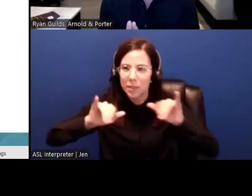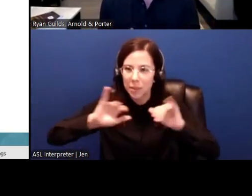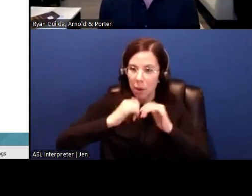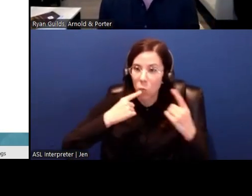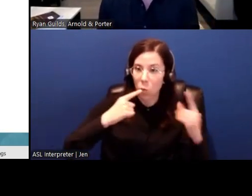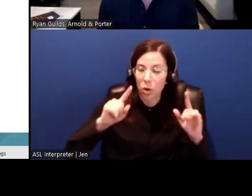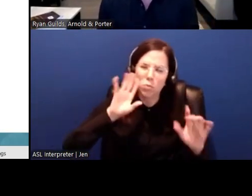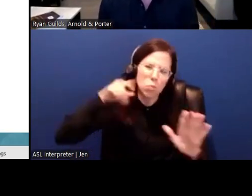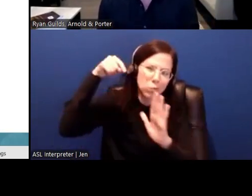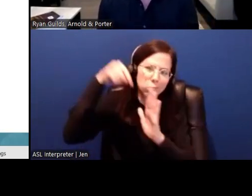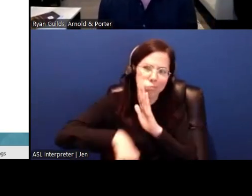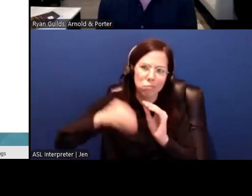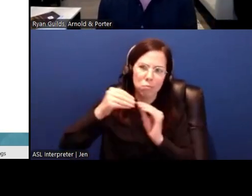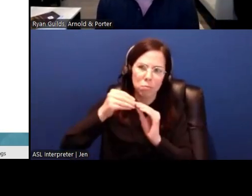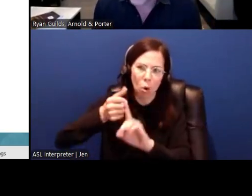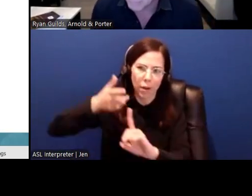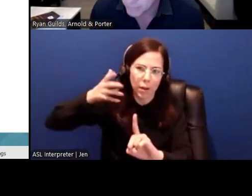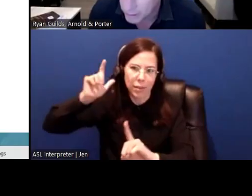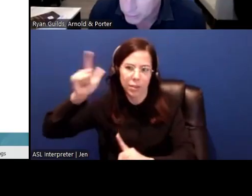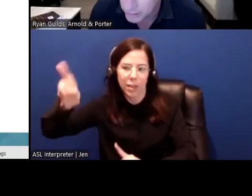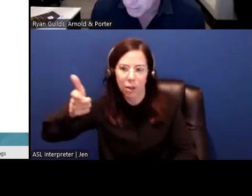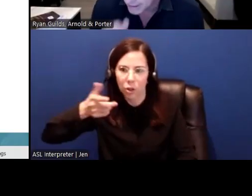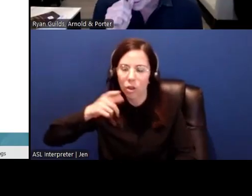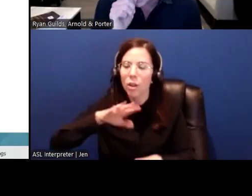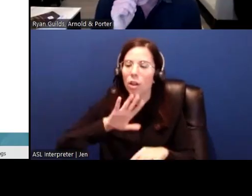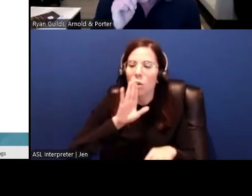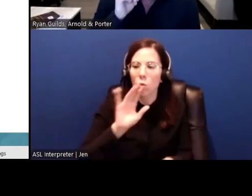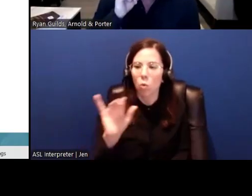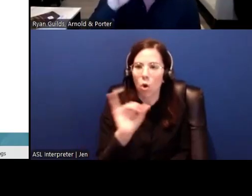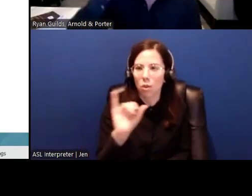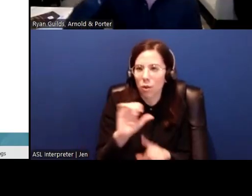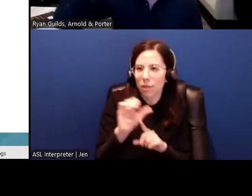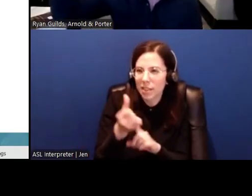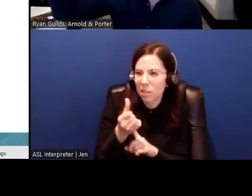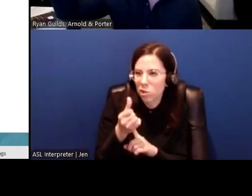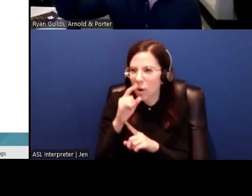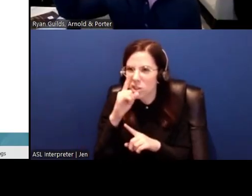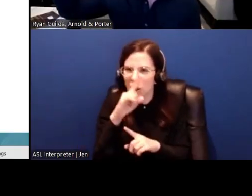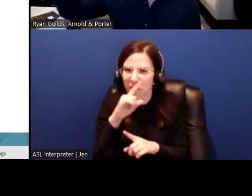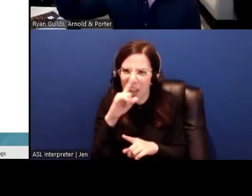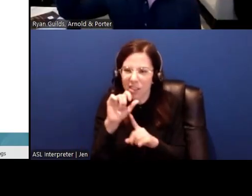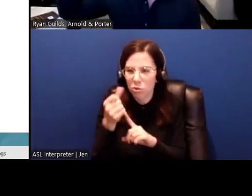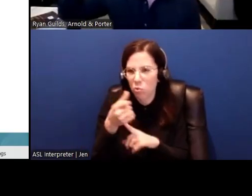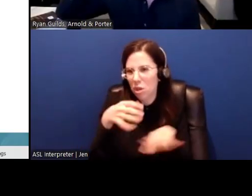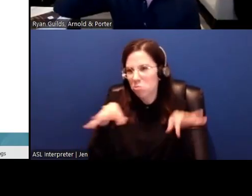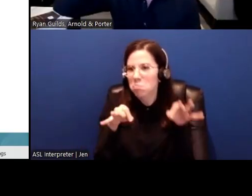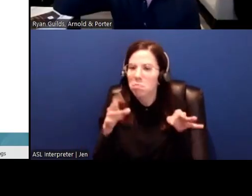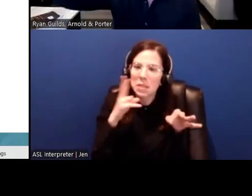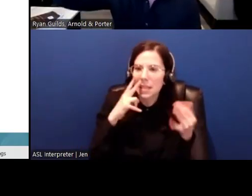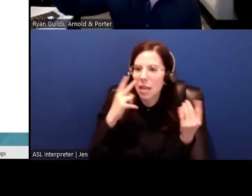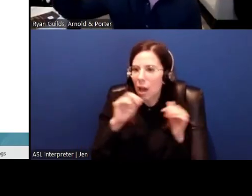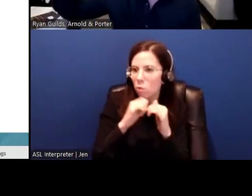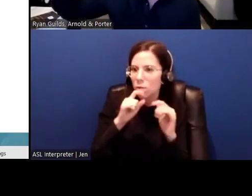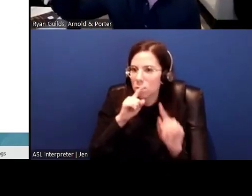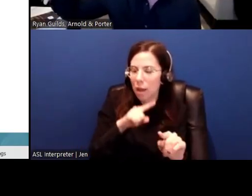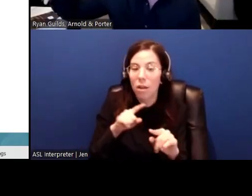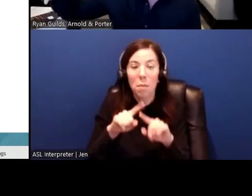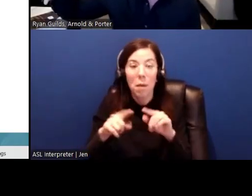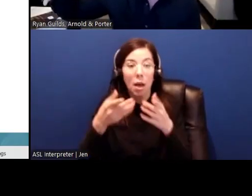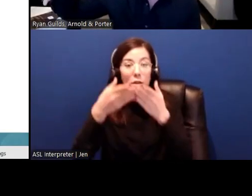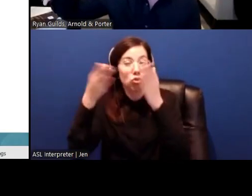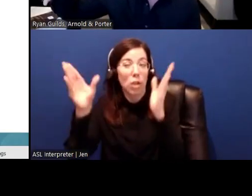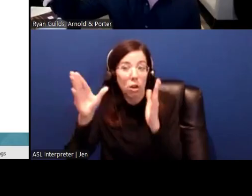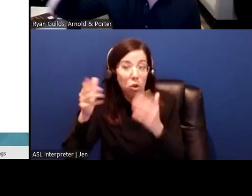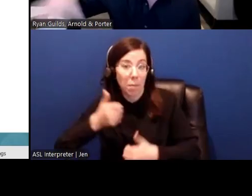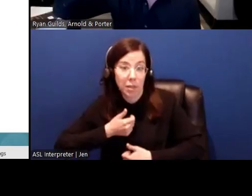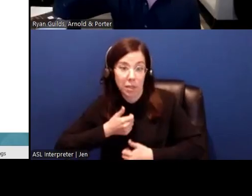in greater detail later, and then we're going to have a hypothetical, as Meg mentioned, but just at a very high level, what does the military justice